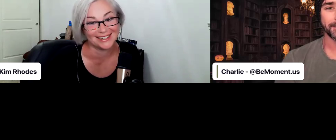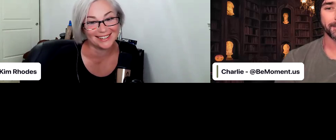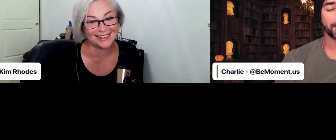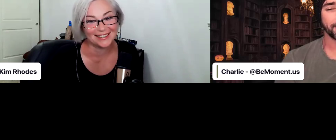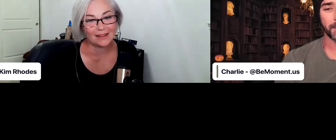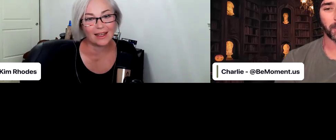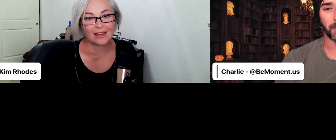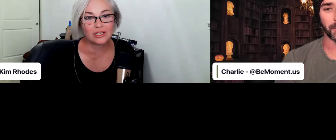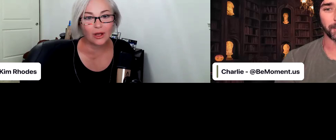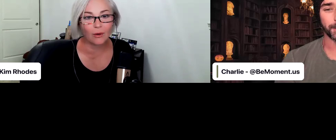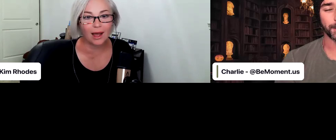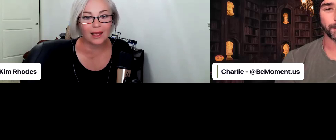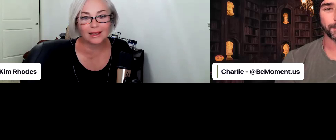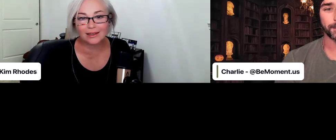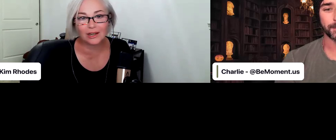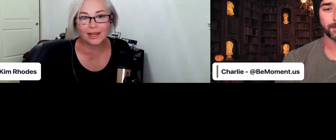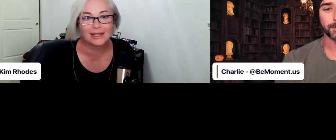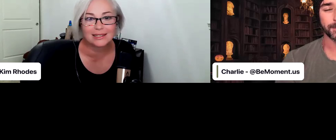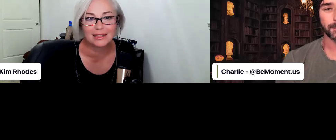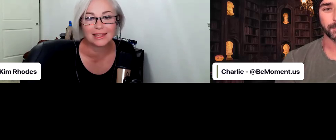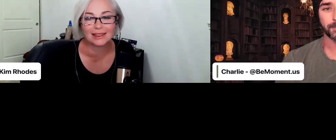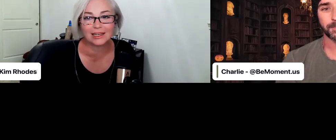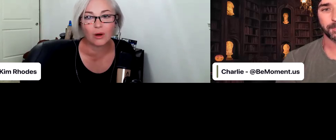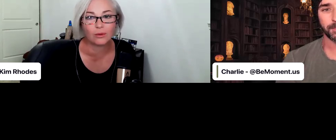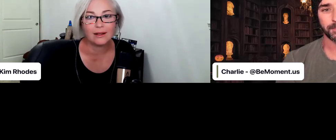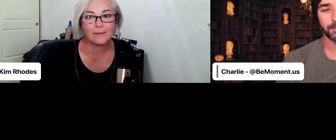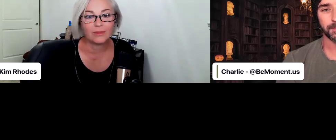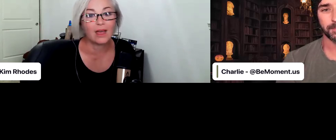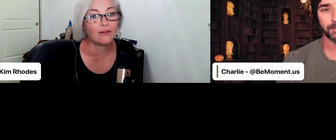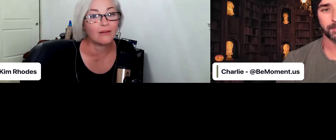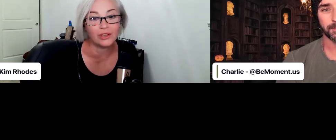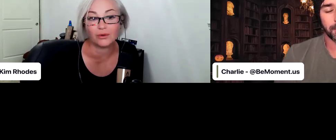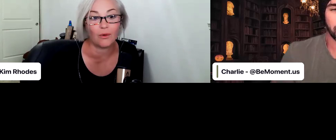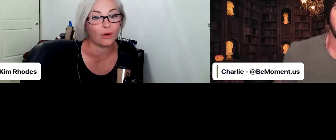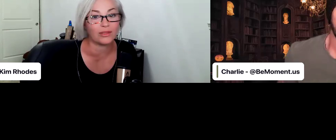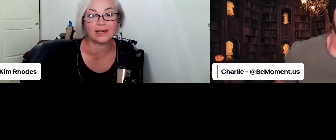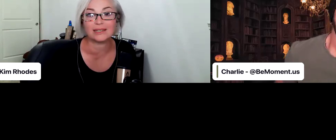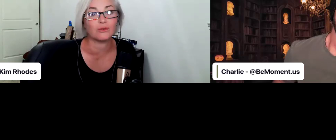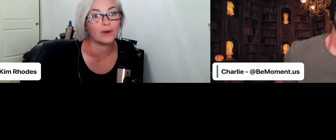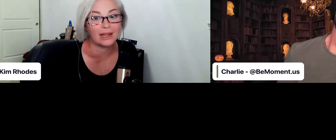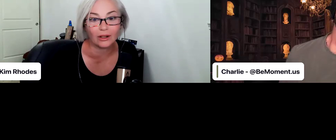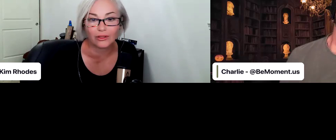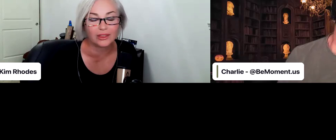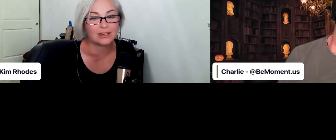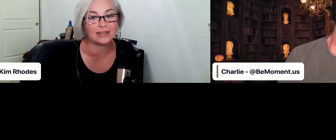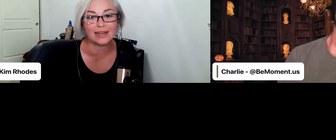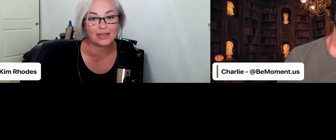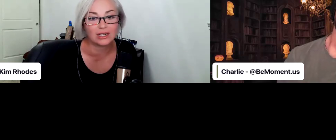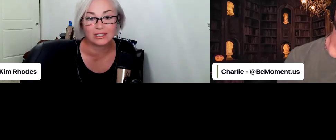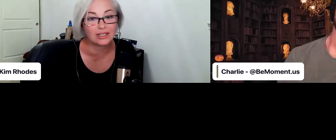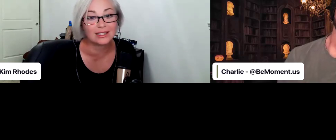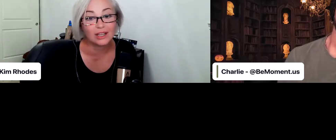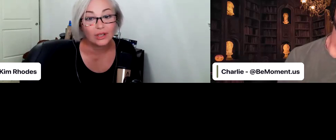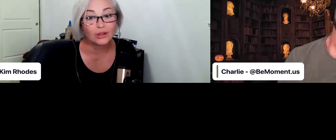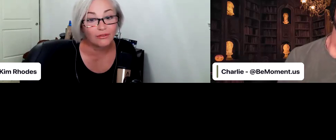it. And so it isn't that they don't love you or that it isn't real or that there isn't a connection.